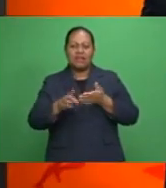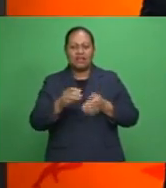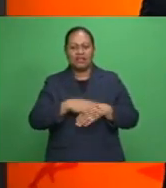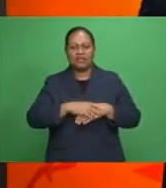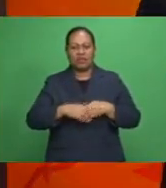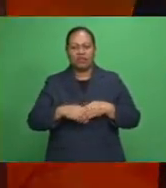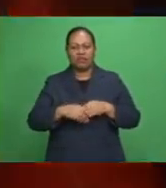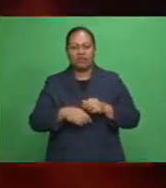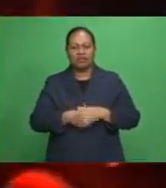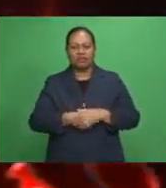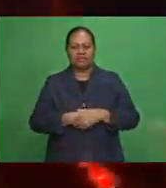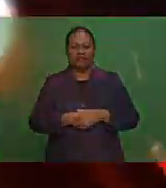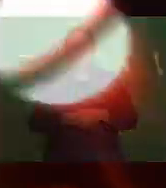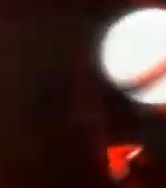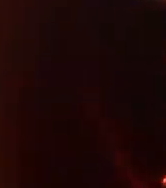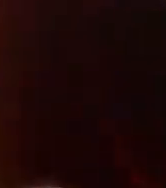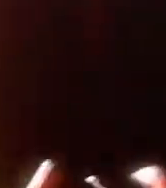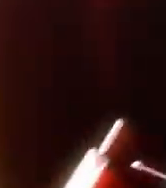break.